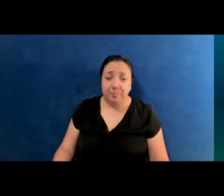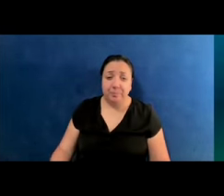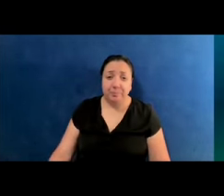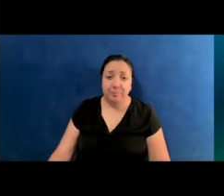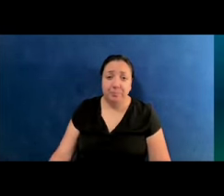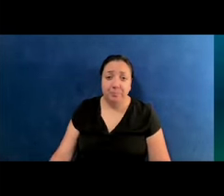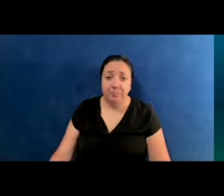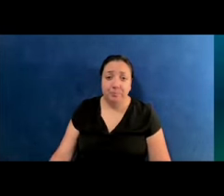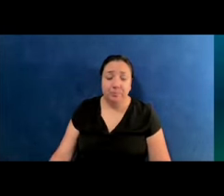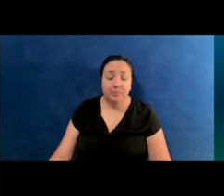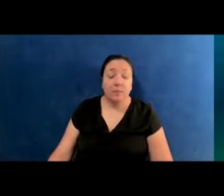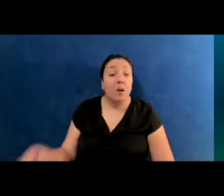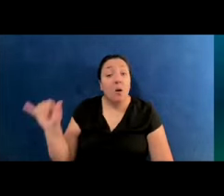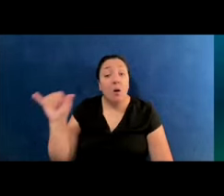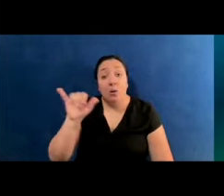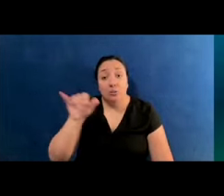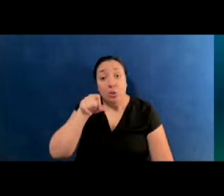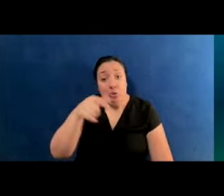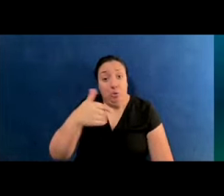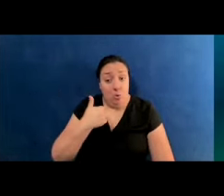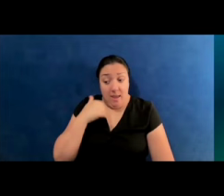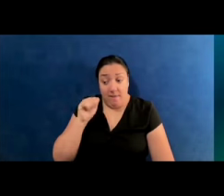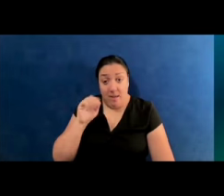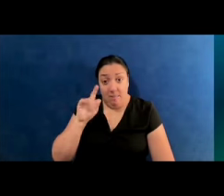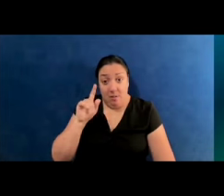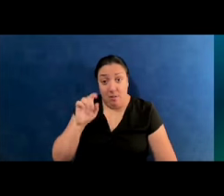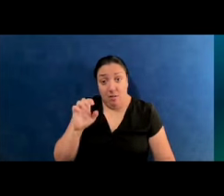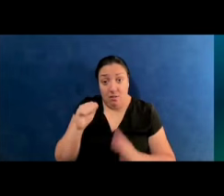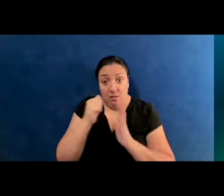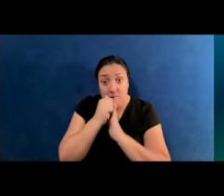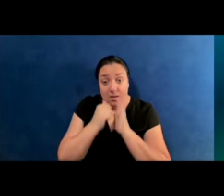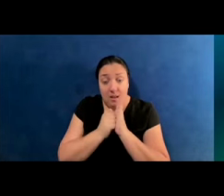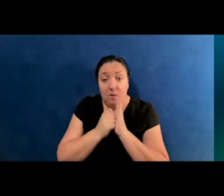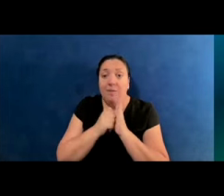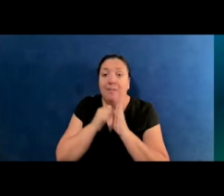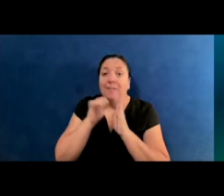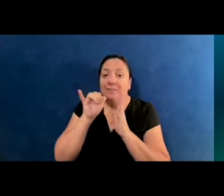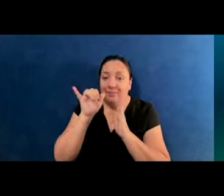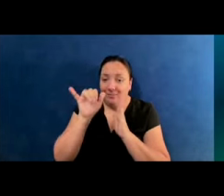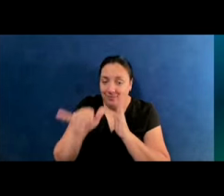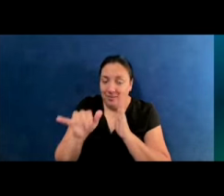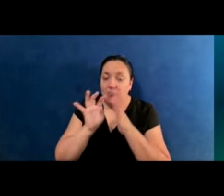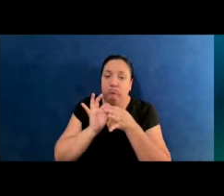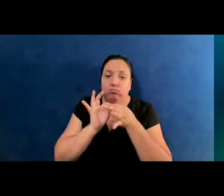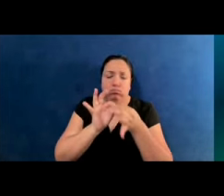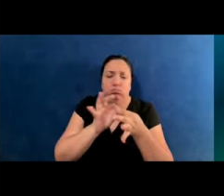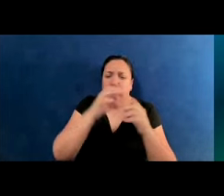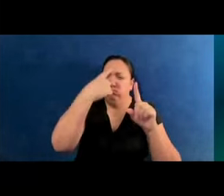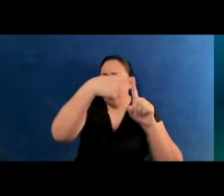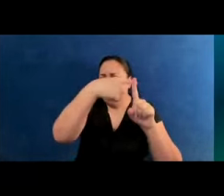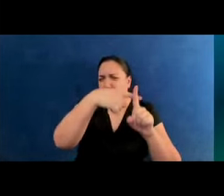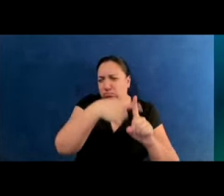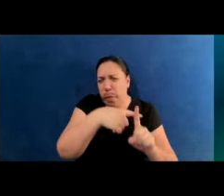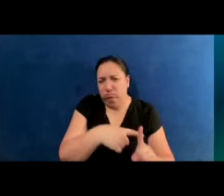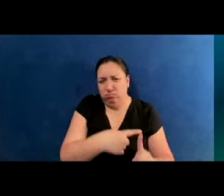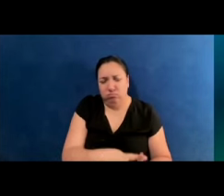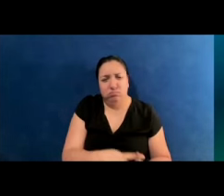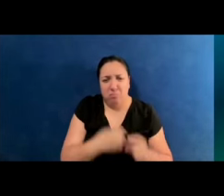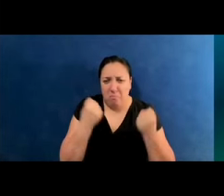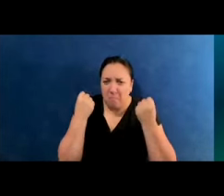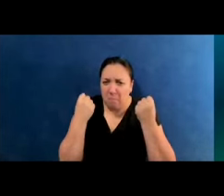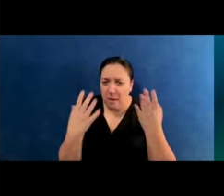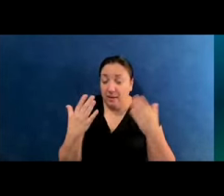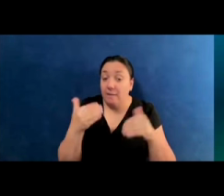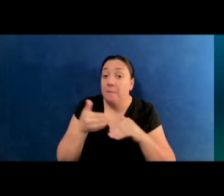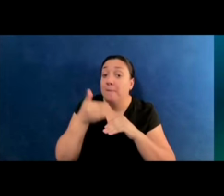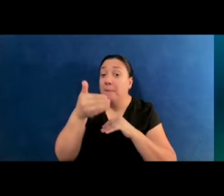Additionally, the good news is that having an ABLE account is associated with so many positive attributes. On the